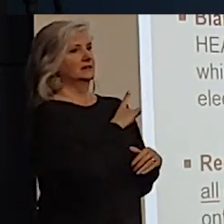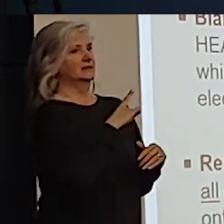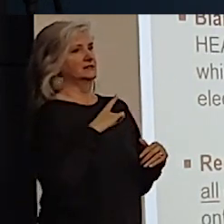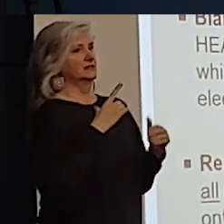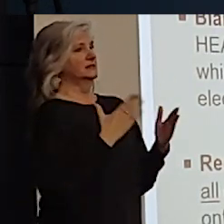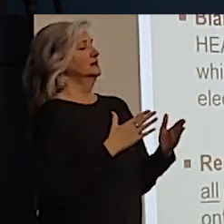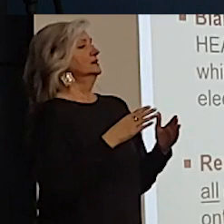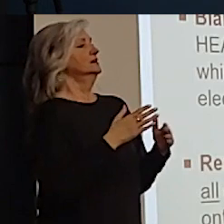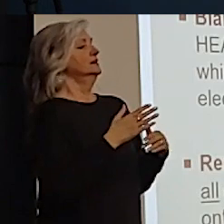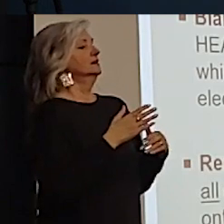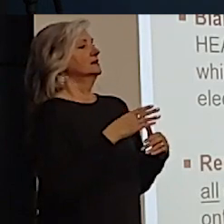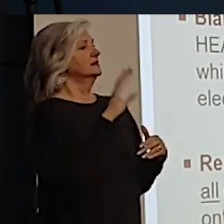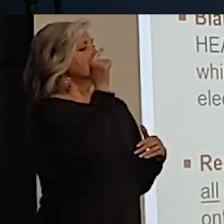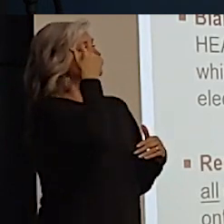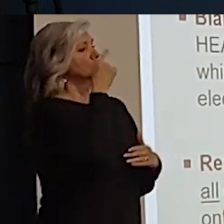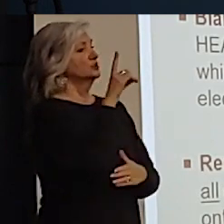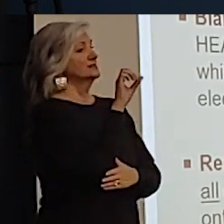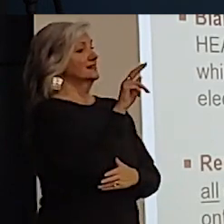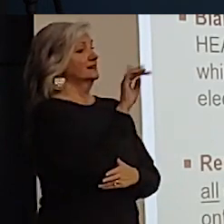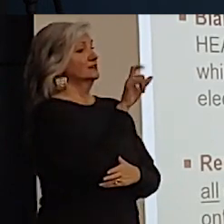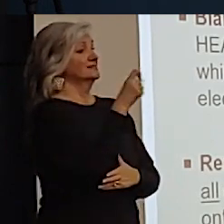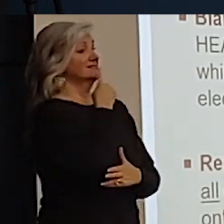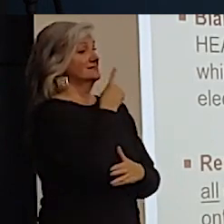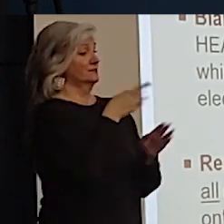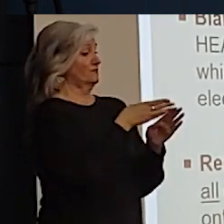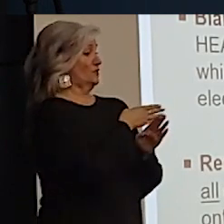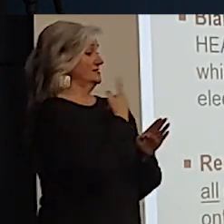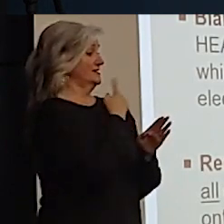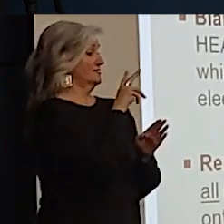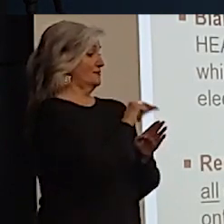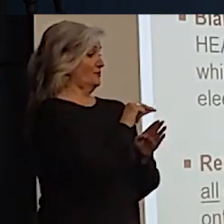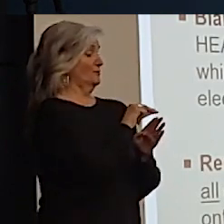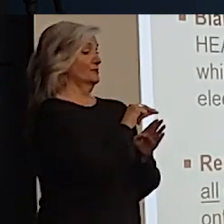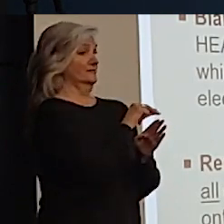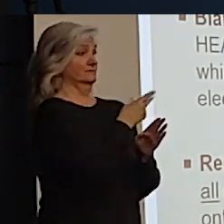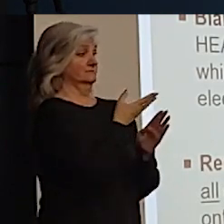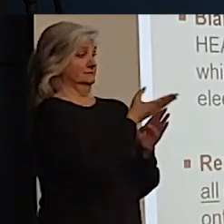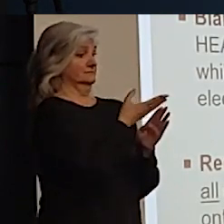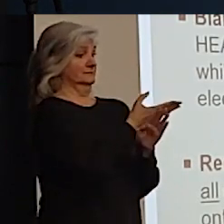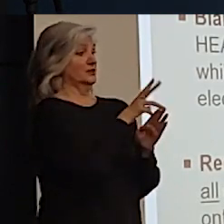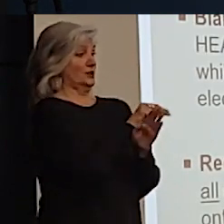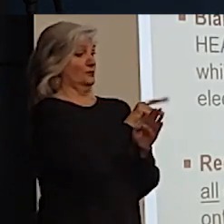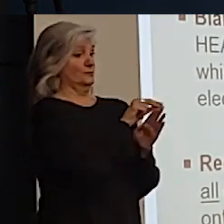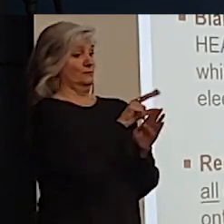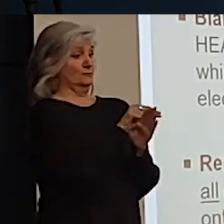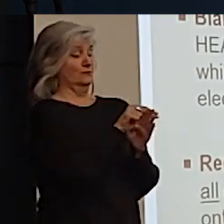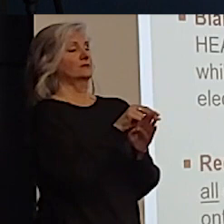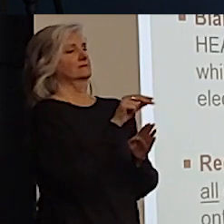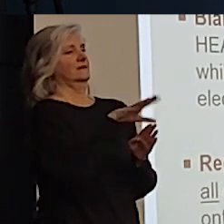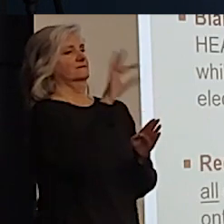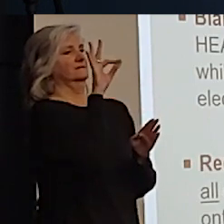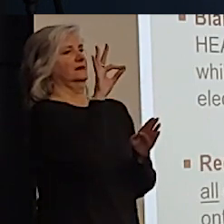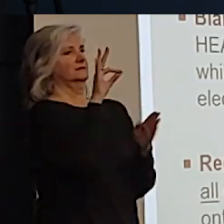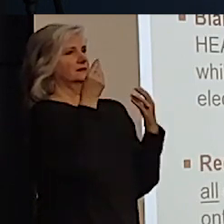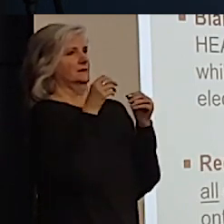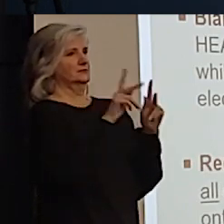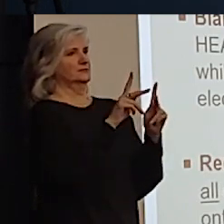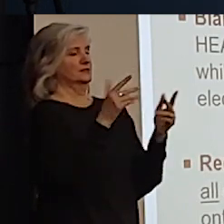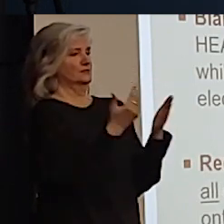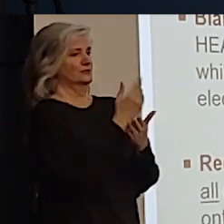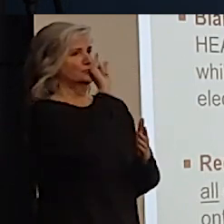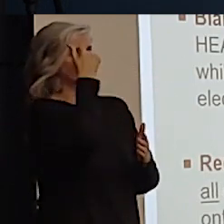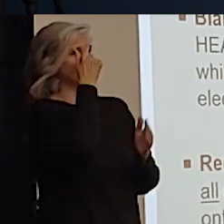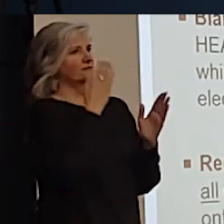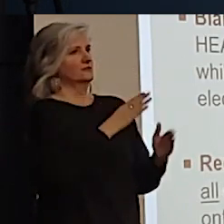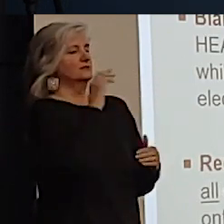doing. Governor Daniels said no to this very same bill for years. They found their opportunity. New governor,